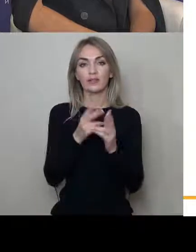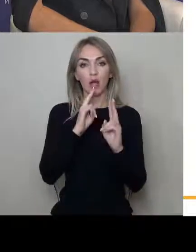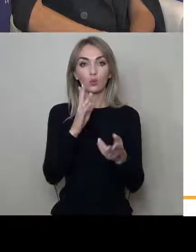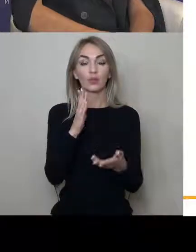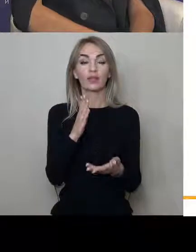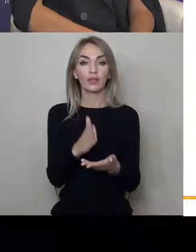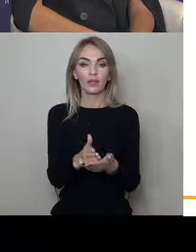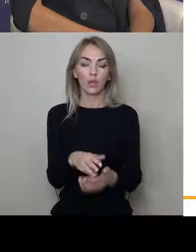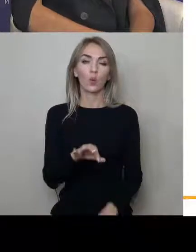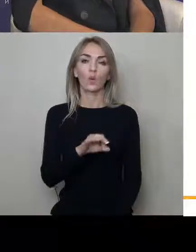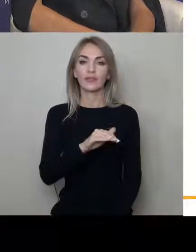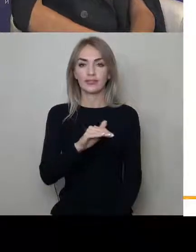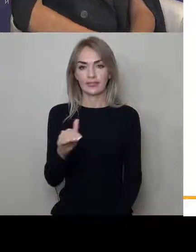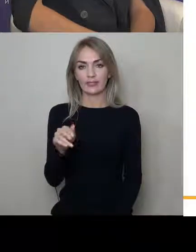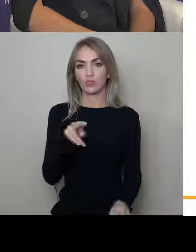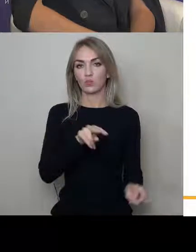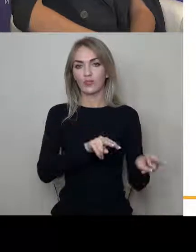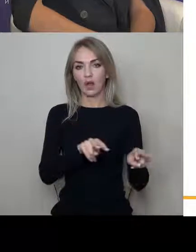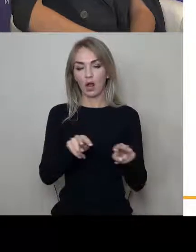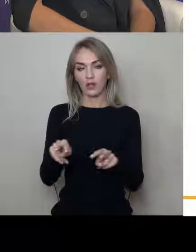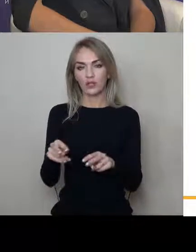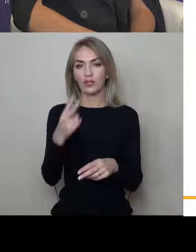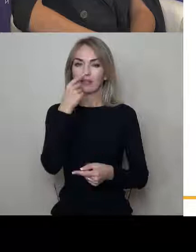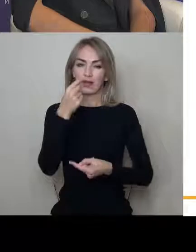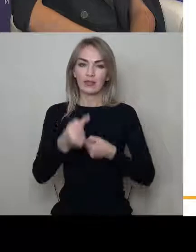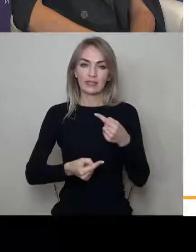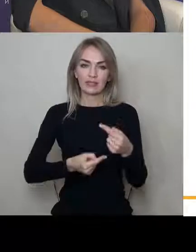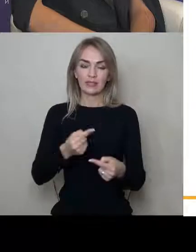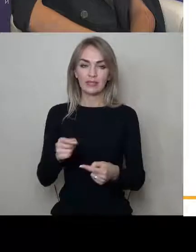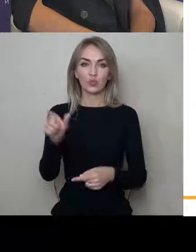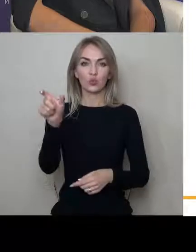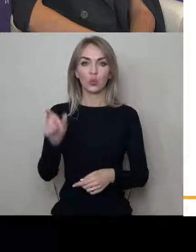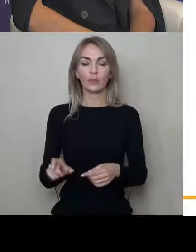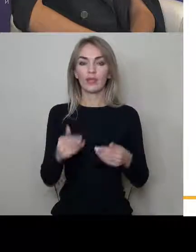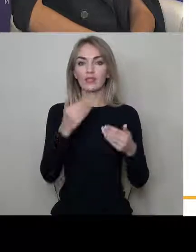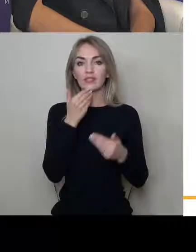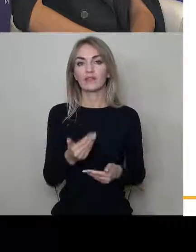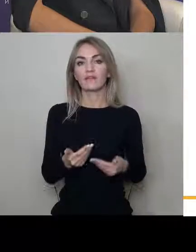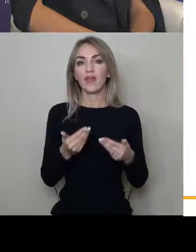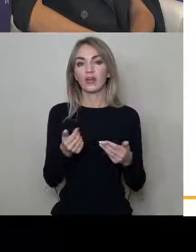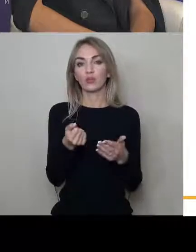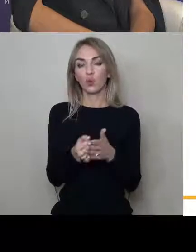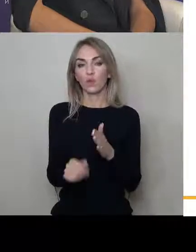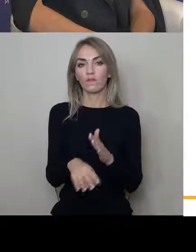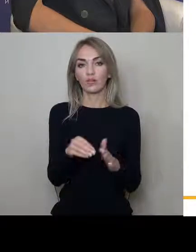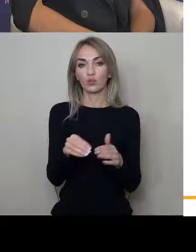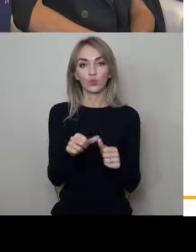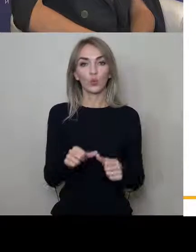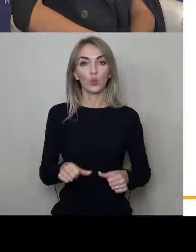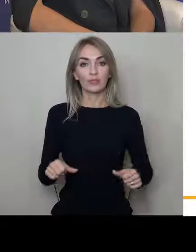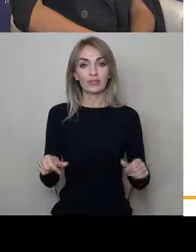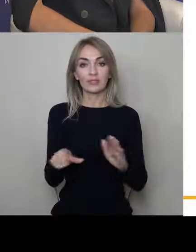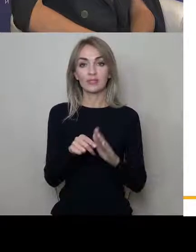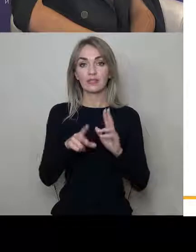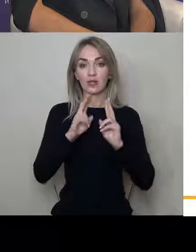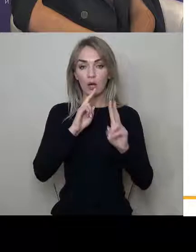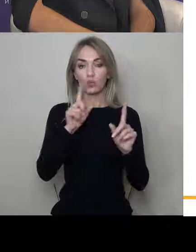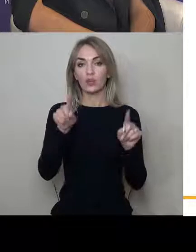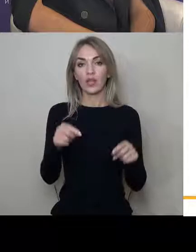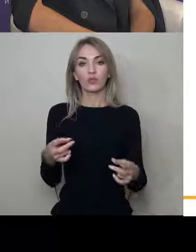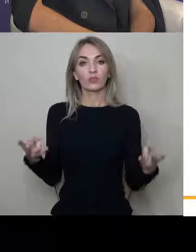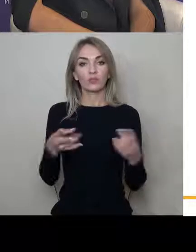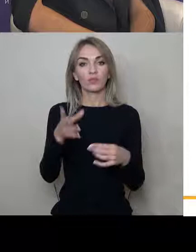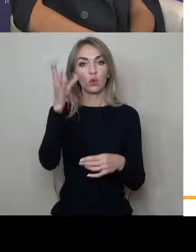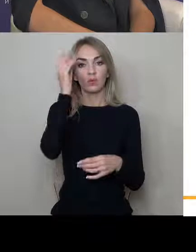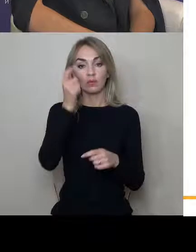complaint is an official observer. That's a standard seen as a standard person who can